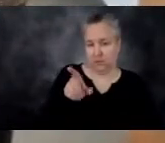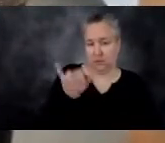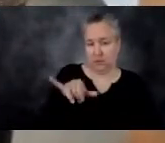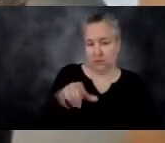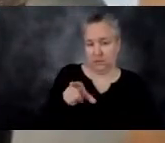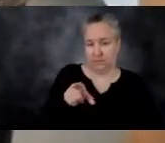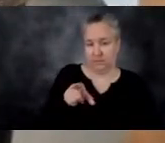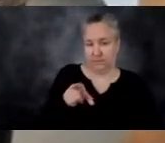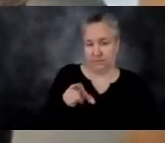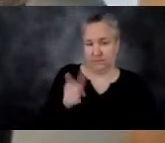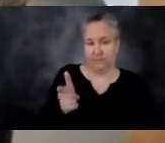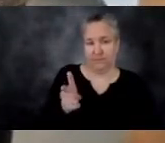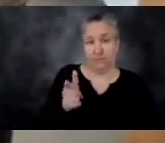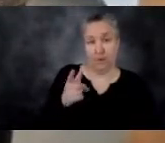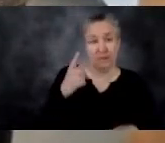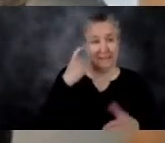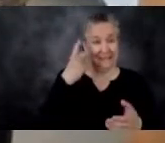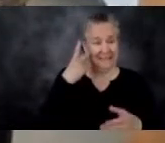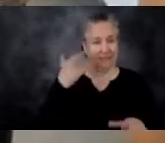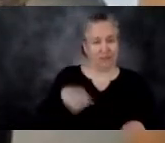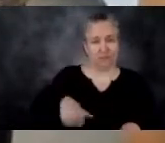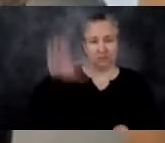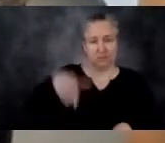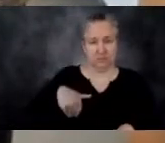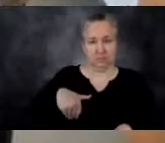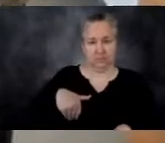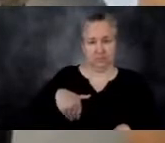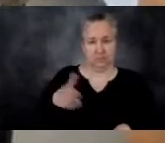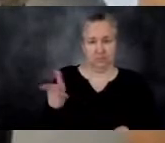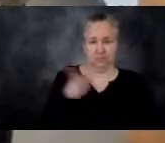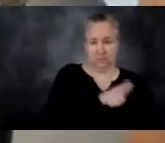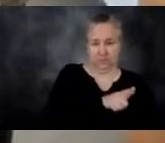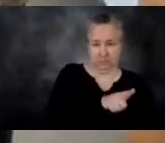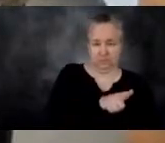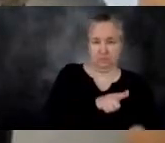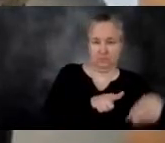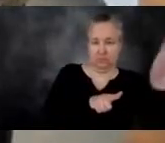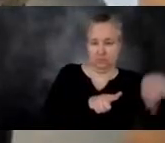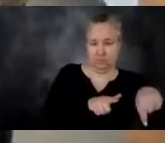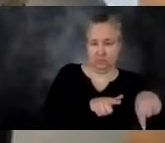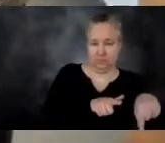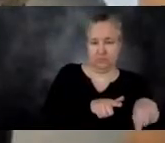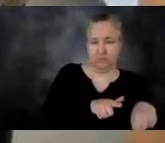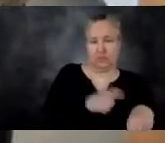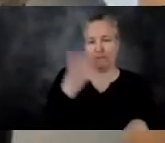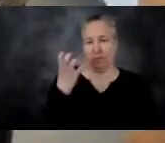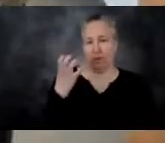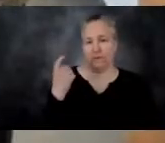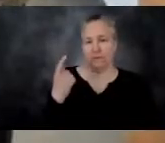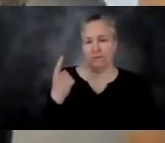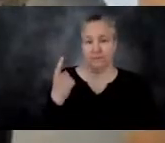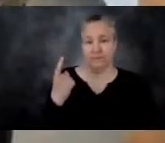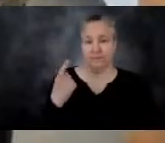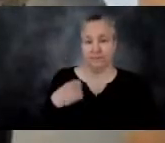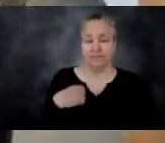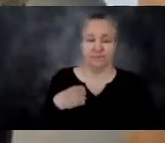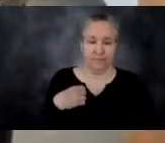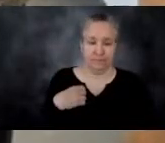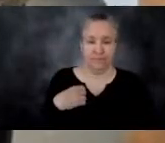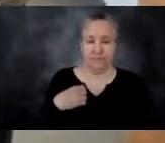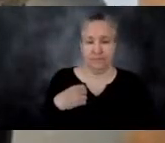in, back down. Notice how quickly I'm coming back in, and kick, in, good. We're doing four more. Here's up, and